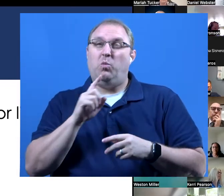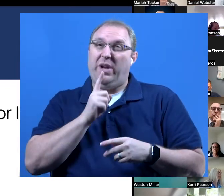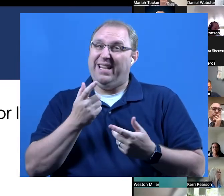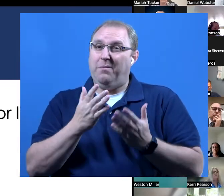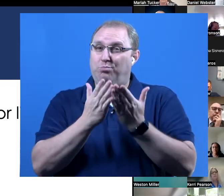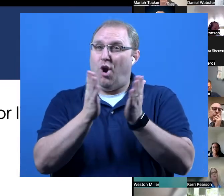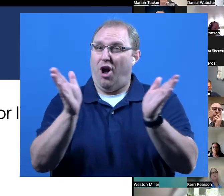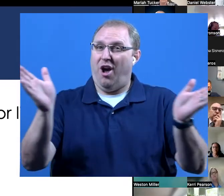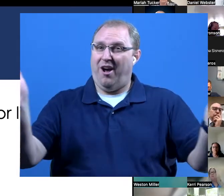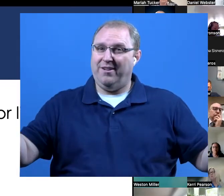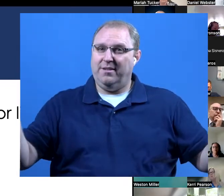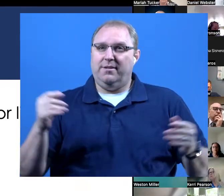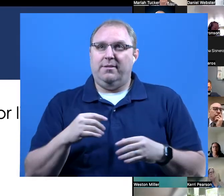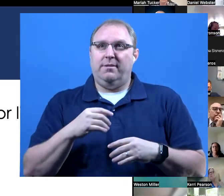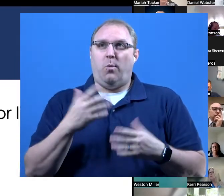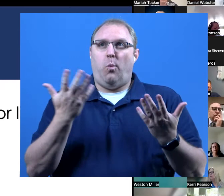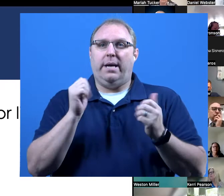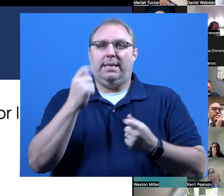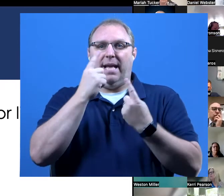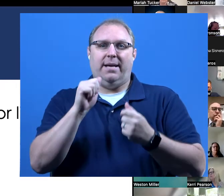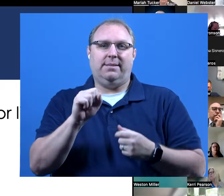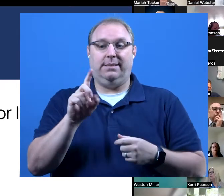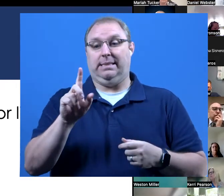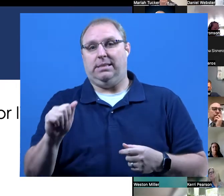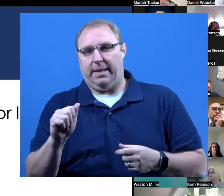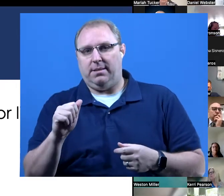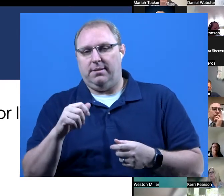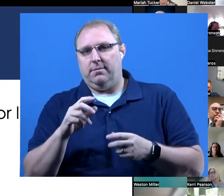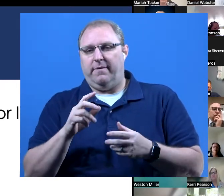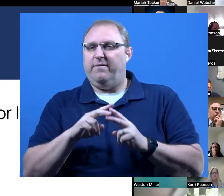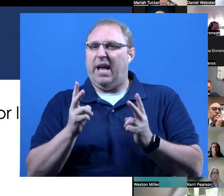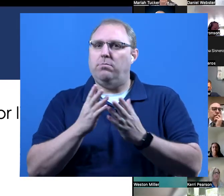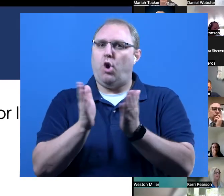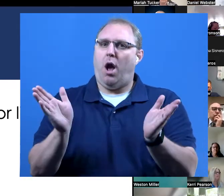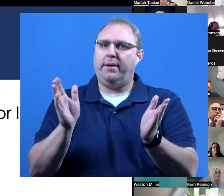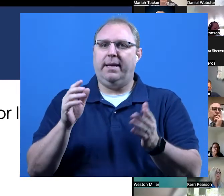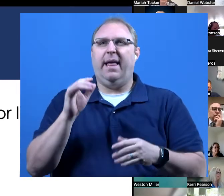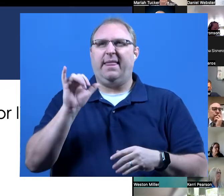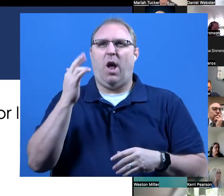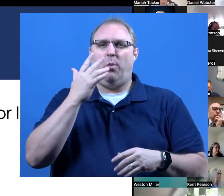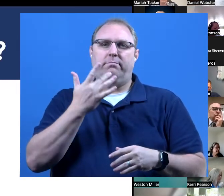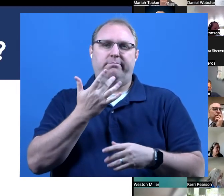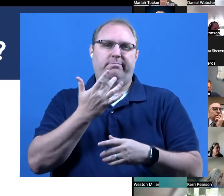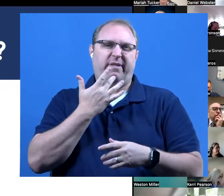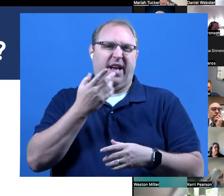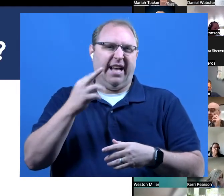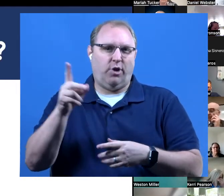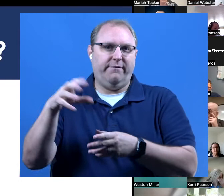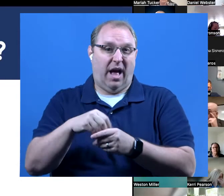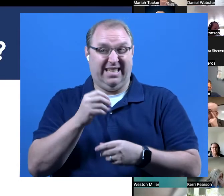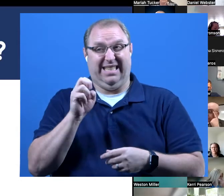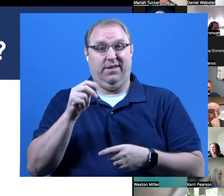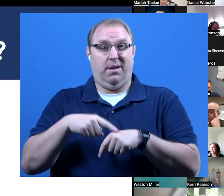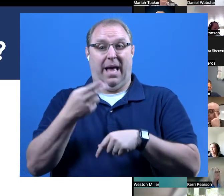gets involved and even consults with legal to determine what things are disabilities. It can